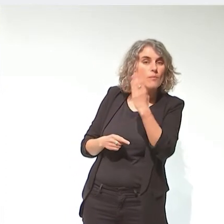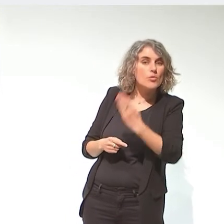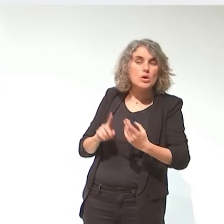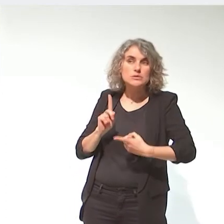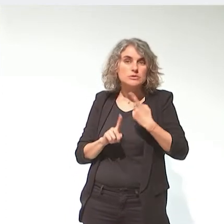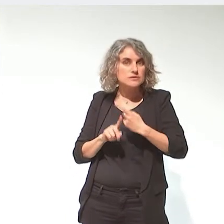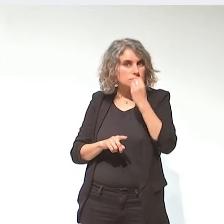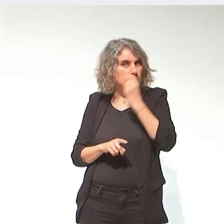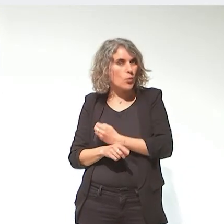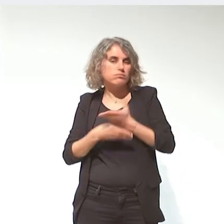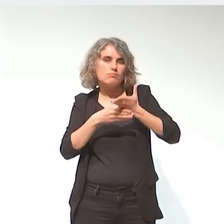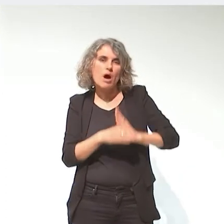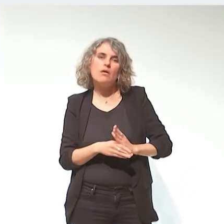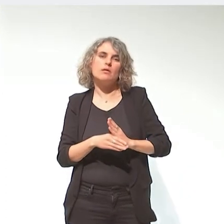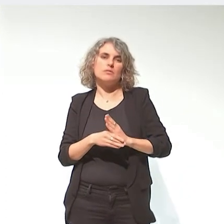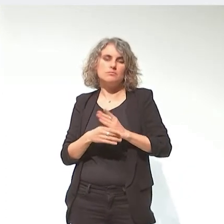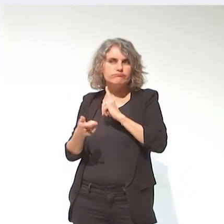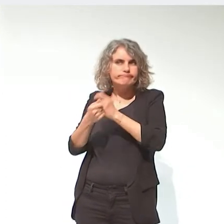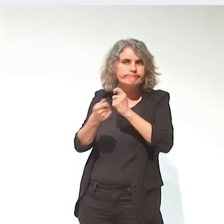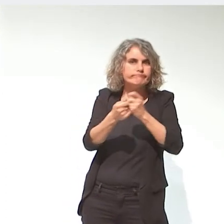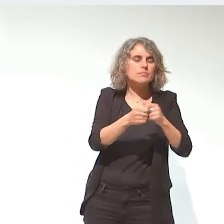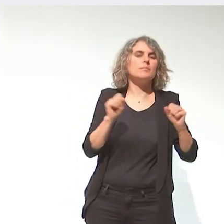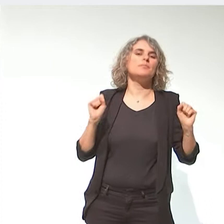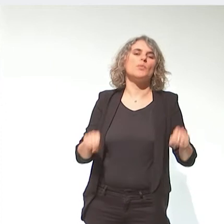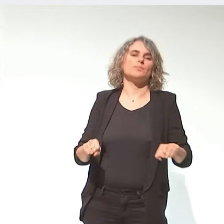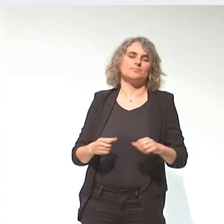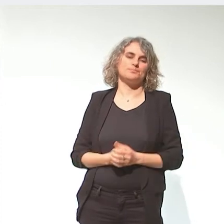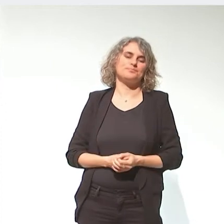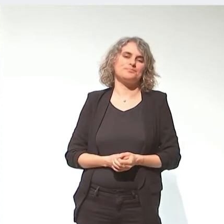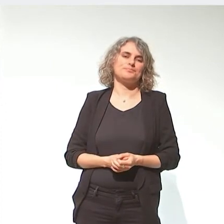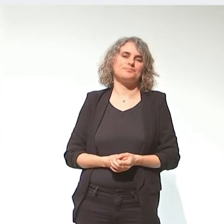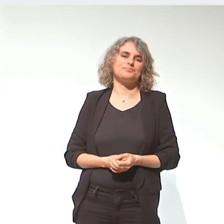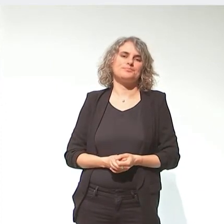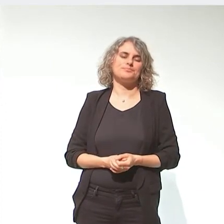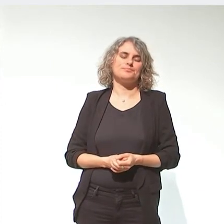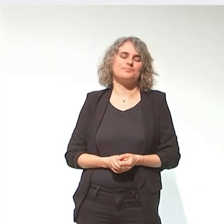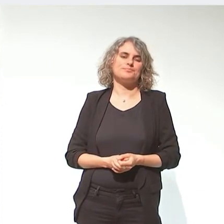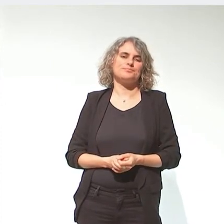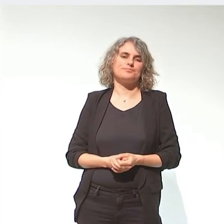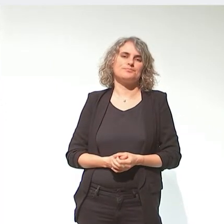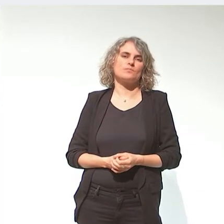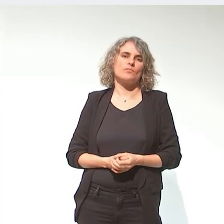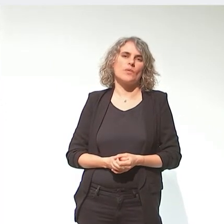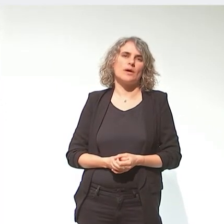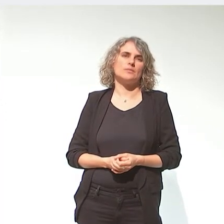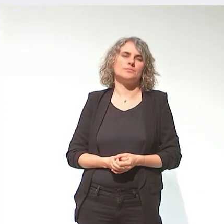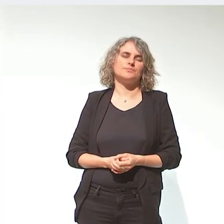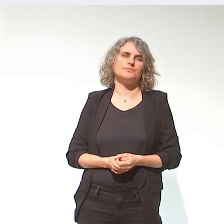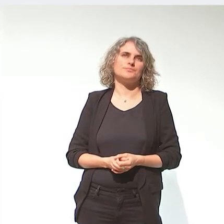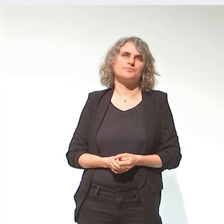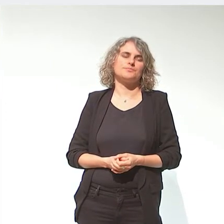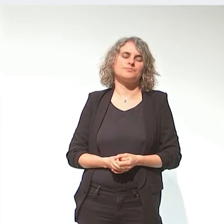specific level of that needs, if they are less or more